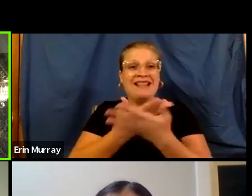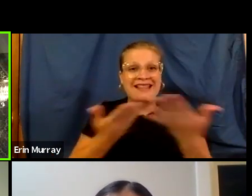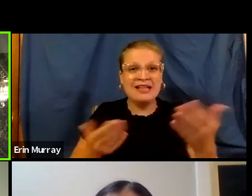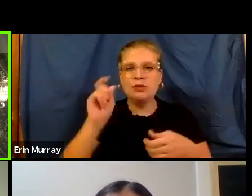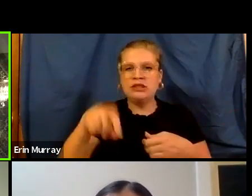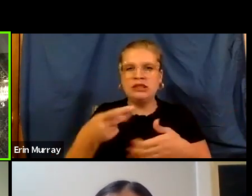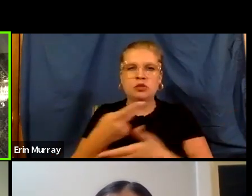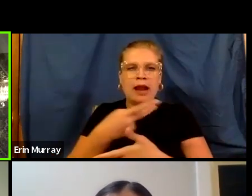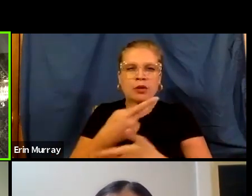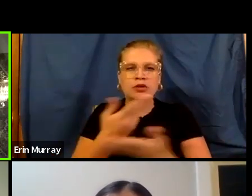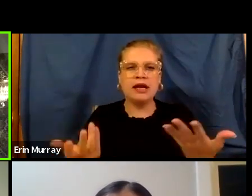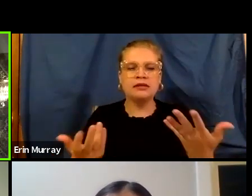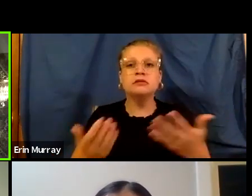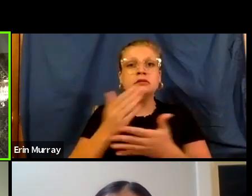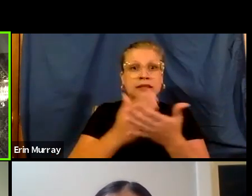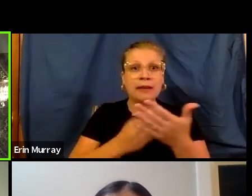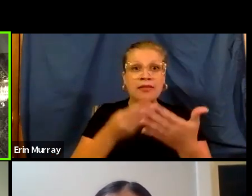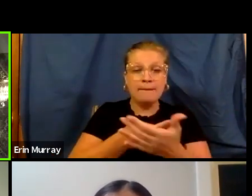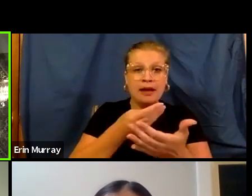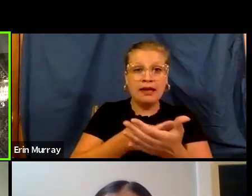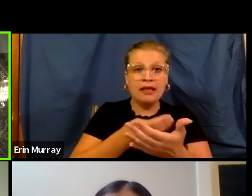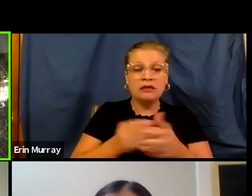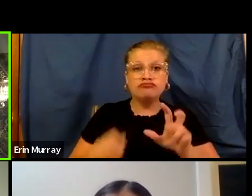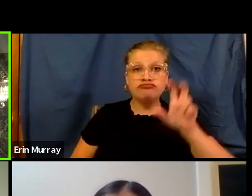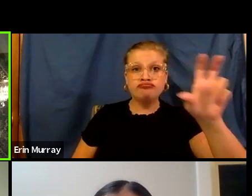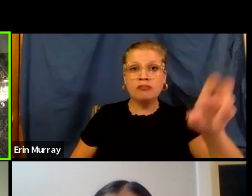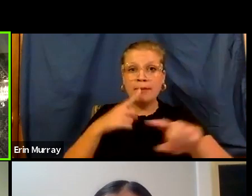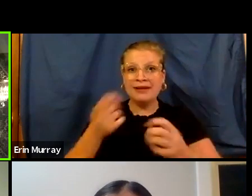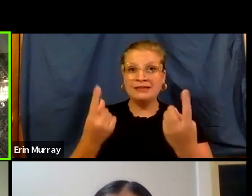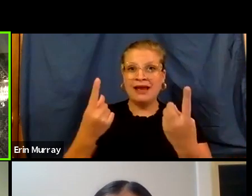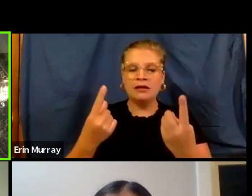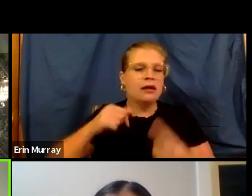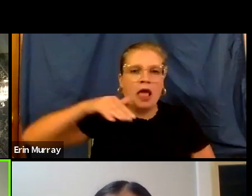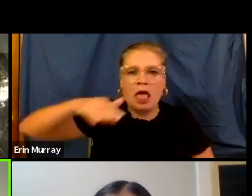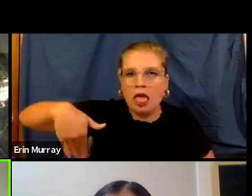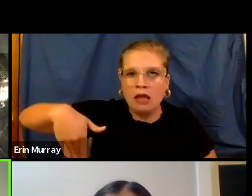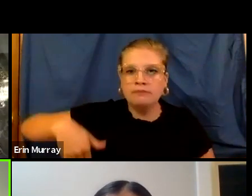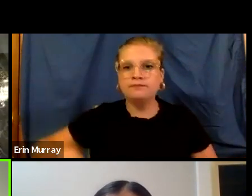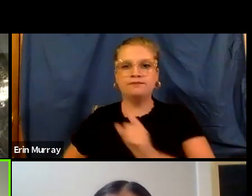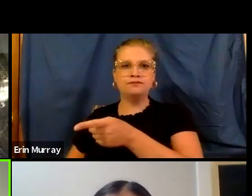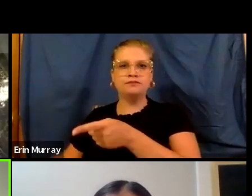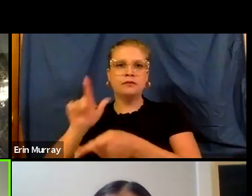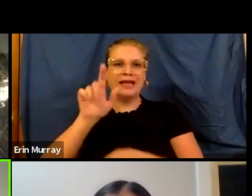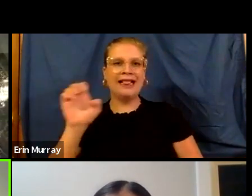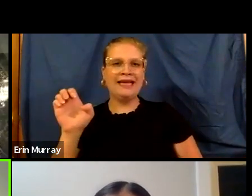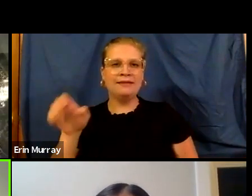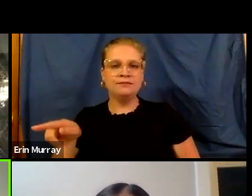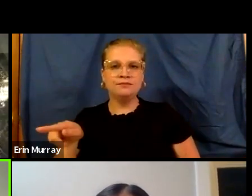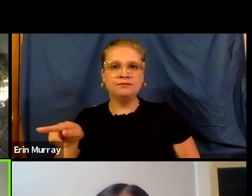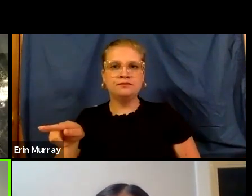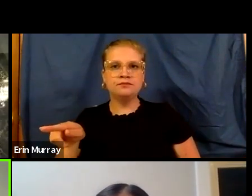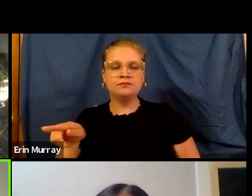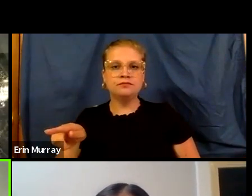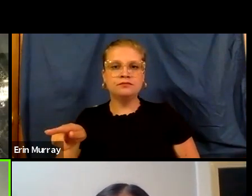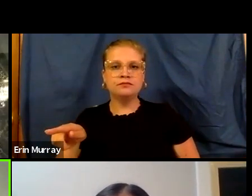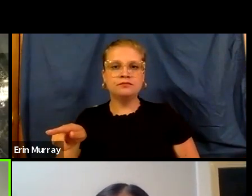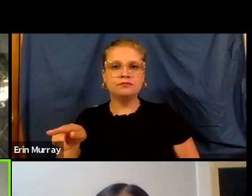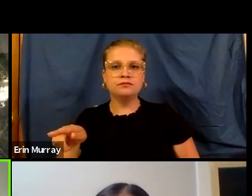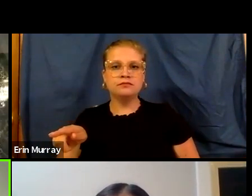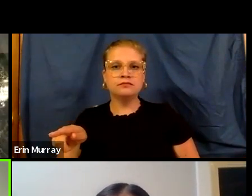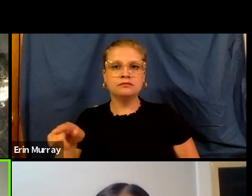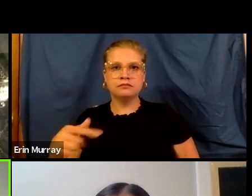some of the money we've allocated but have not spent yet. So as I feel